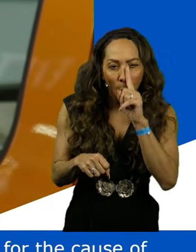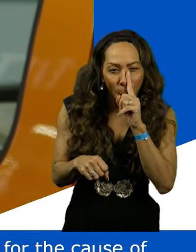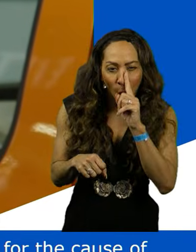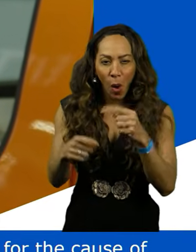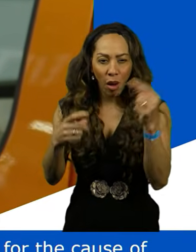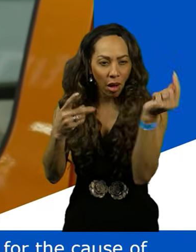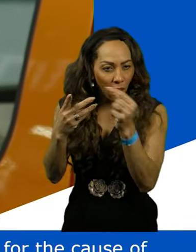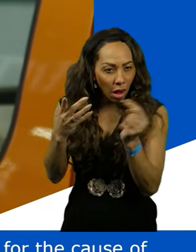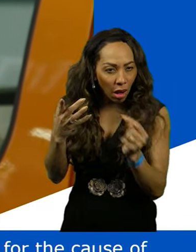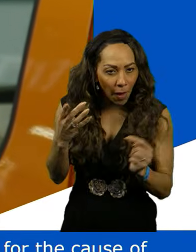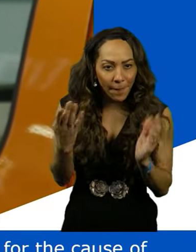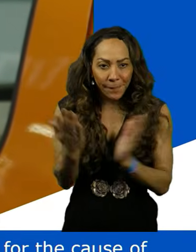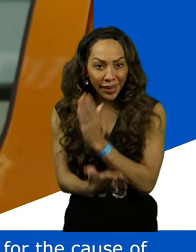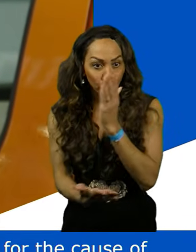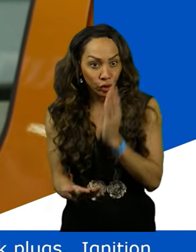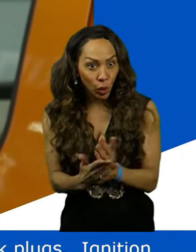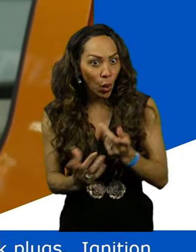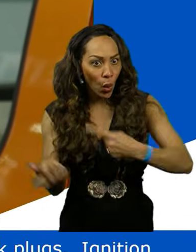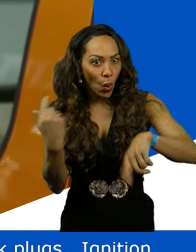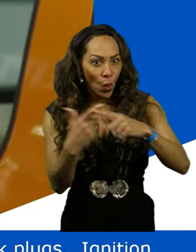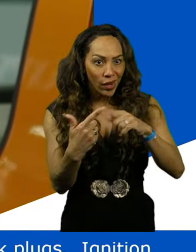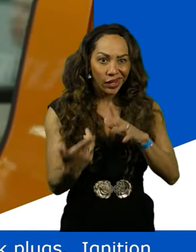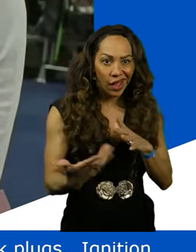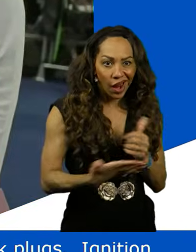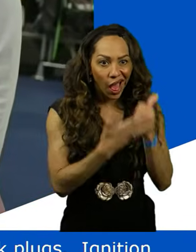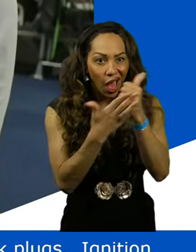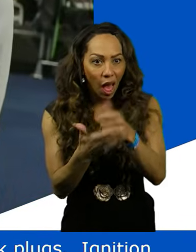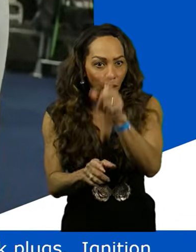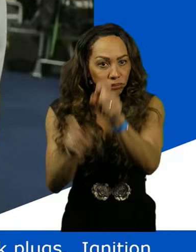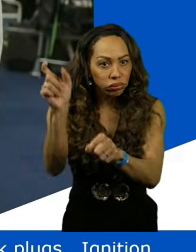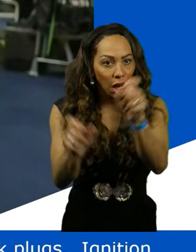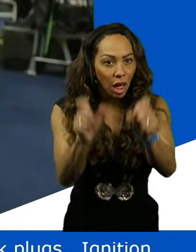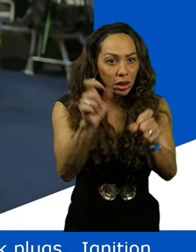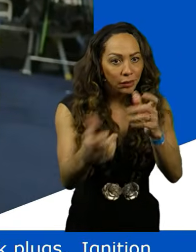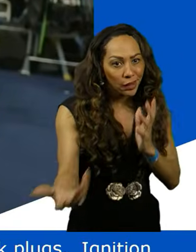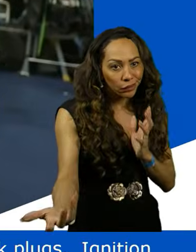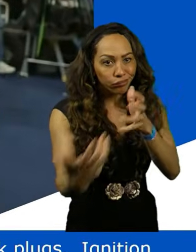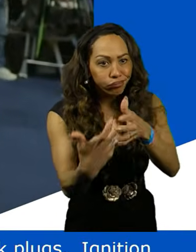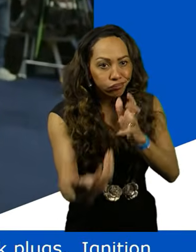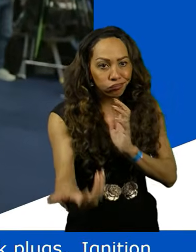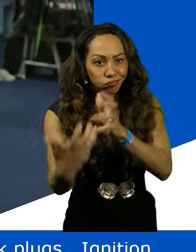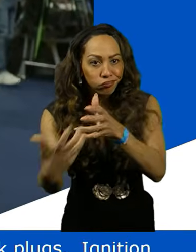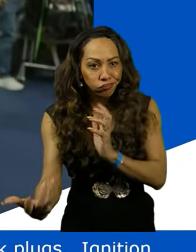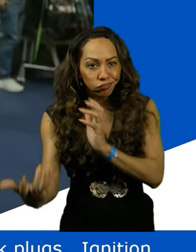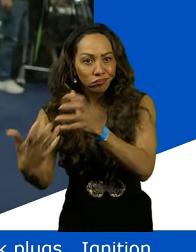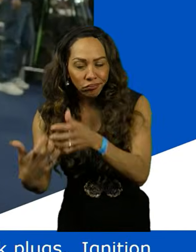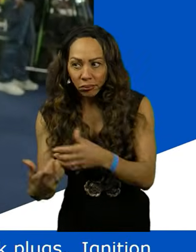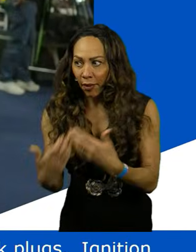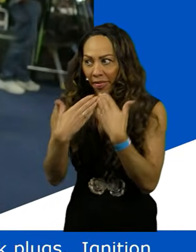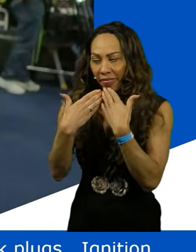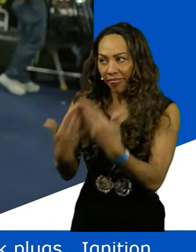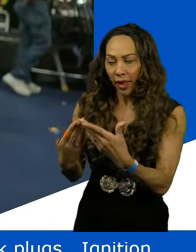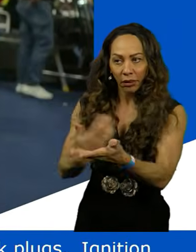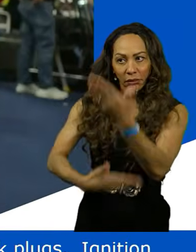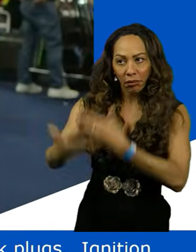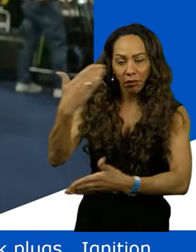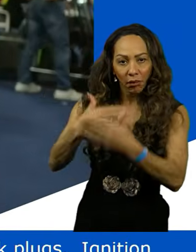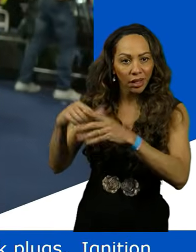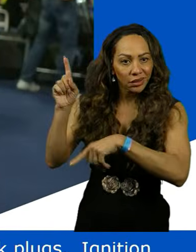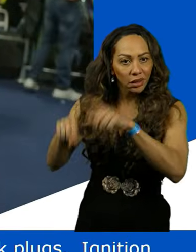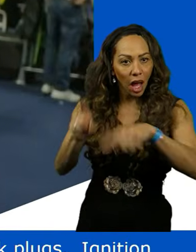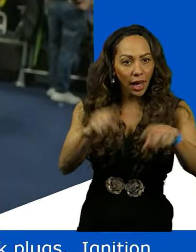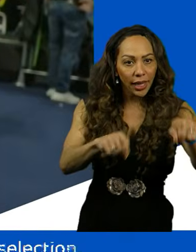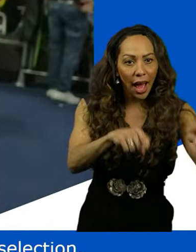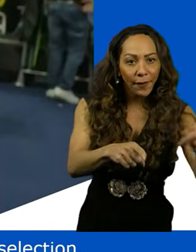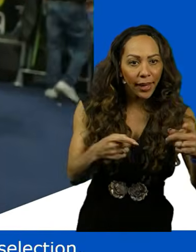we are up to date with the current scheme vehicle selection. Brilliant. Thank you so much for giving us that dynamic understanding and that comprehensive